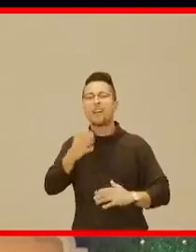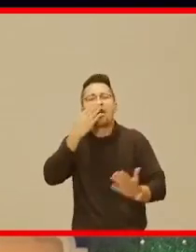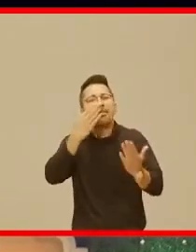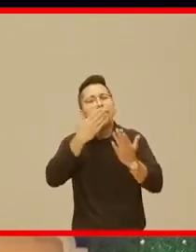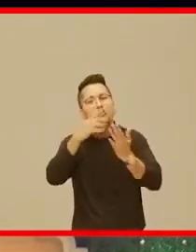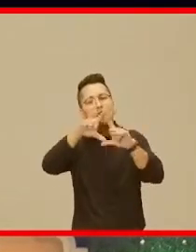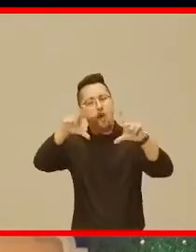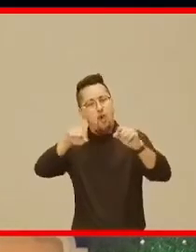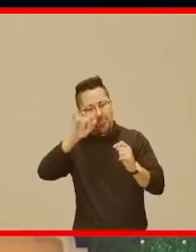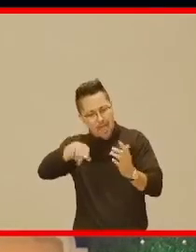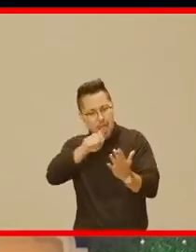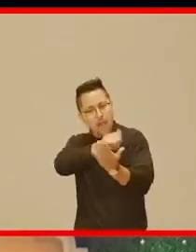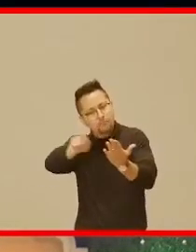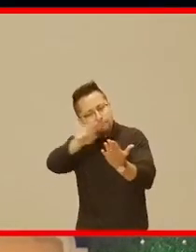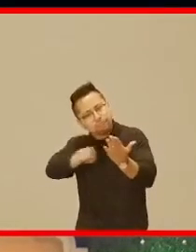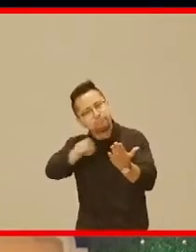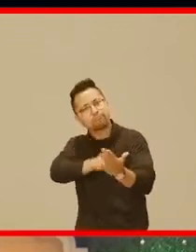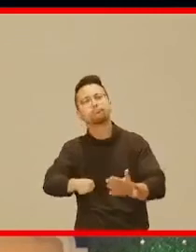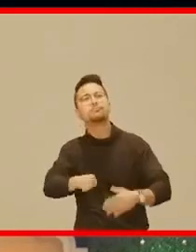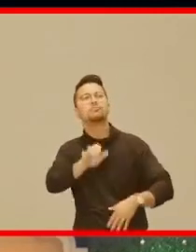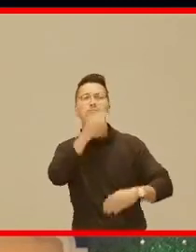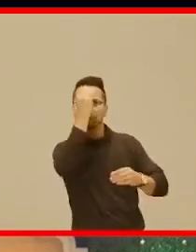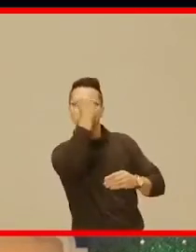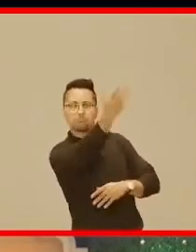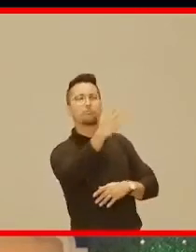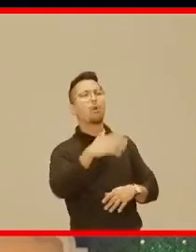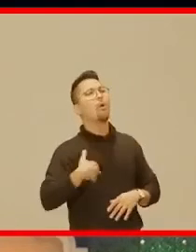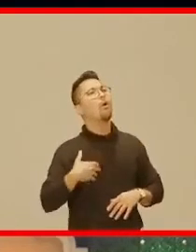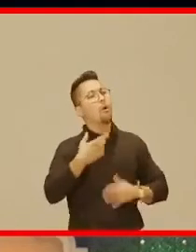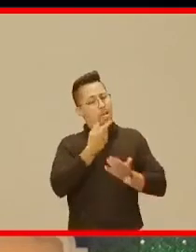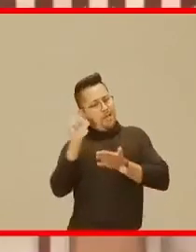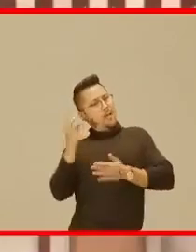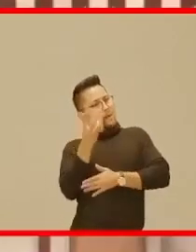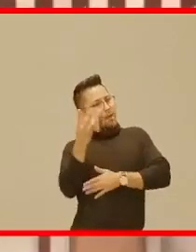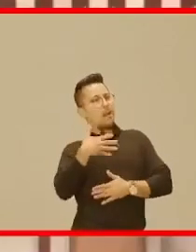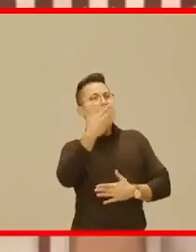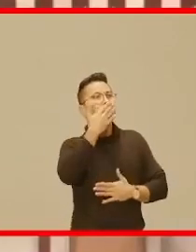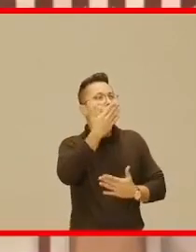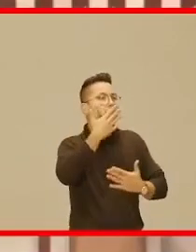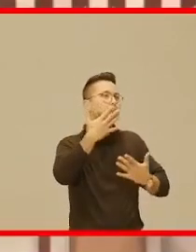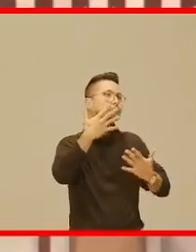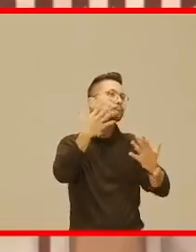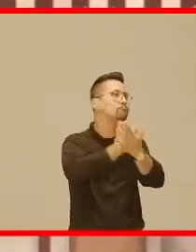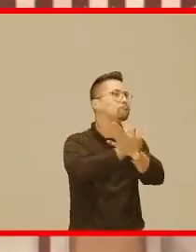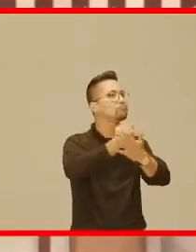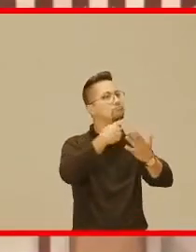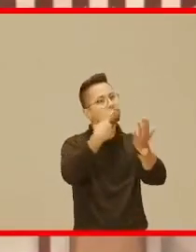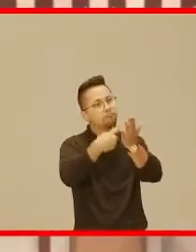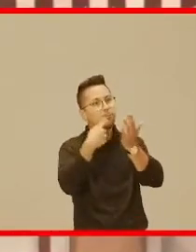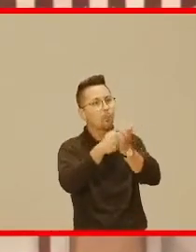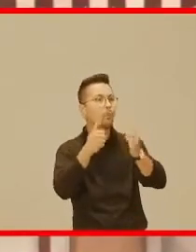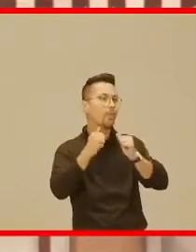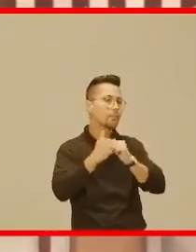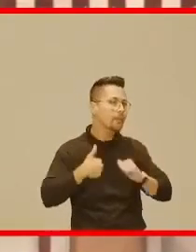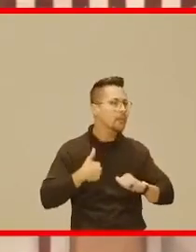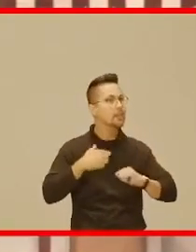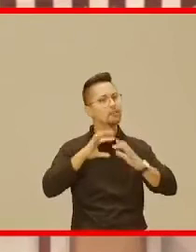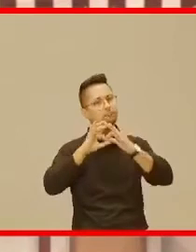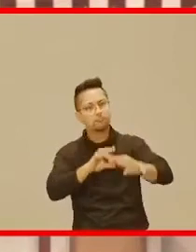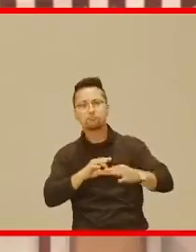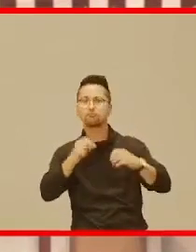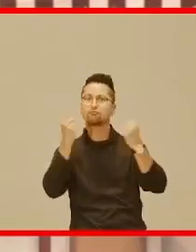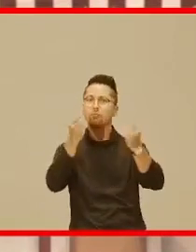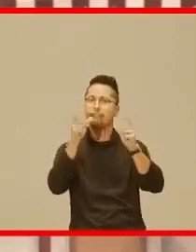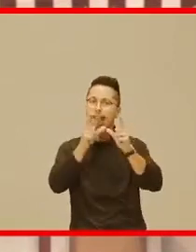And say, thank you for meeting with me last Wednesday to talk about driver's license and, expansion or whatever